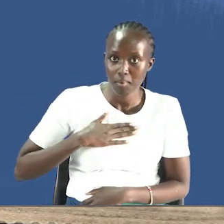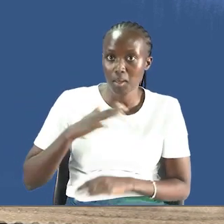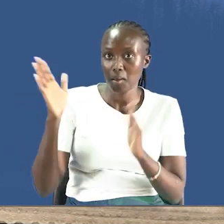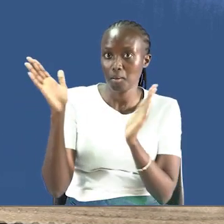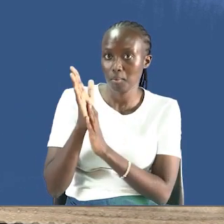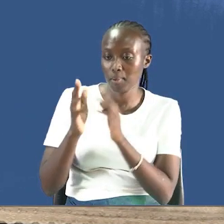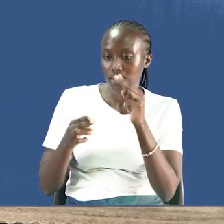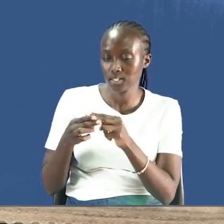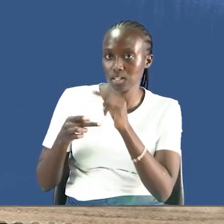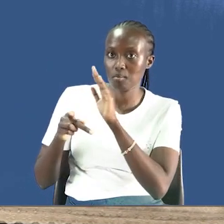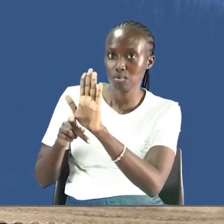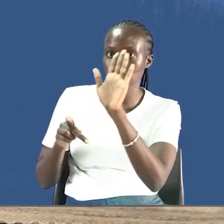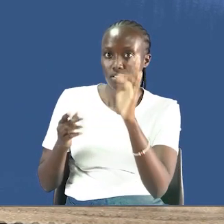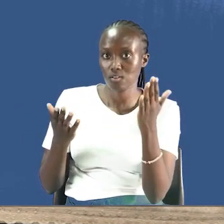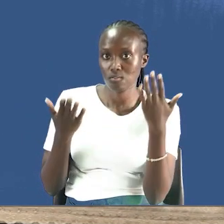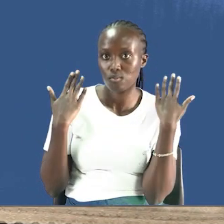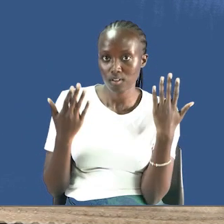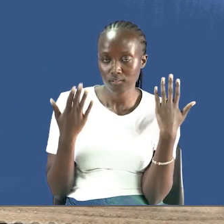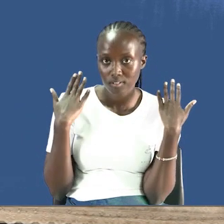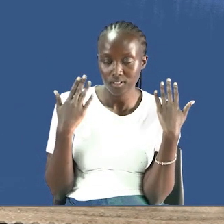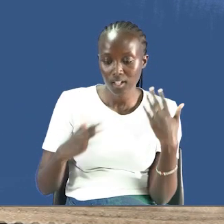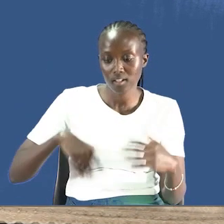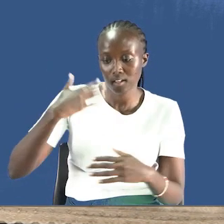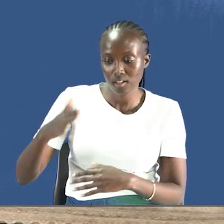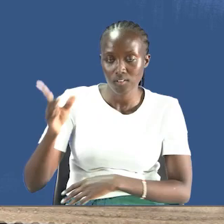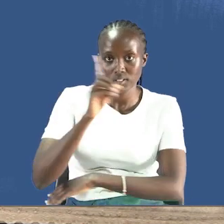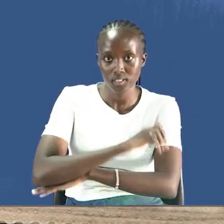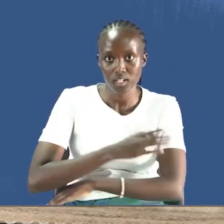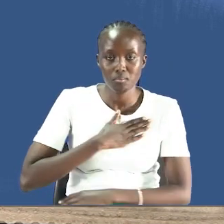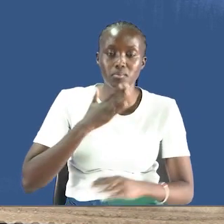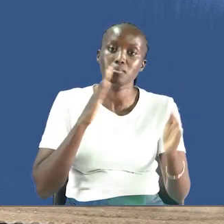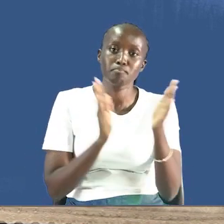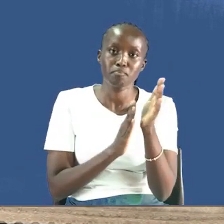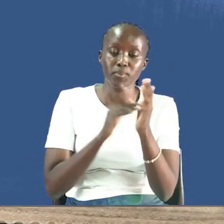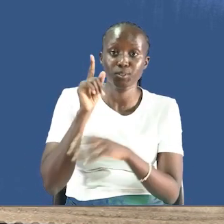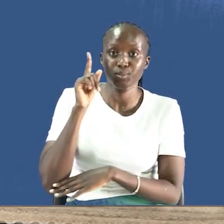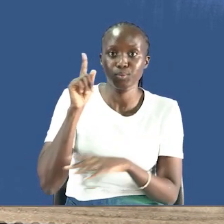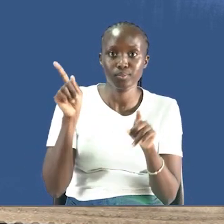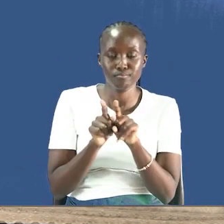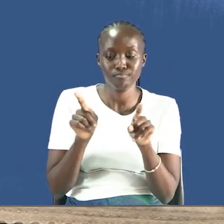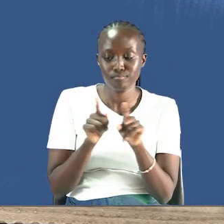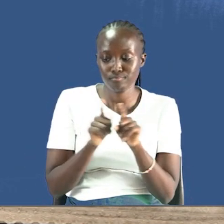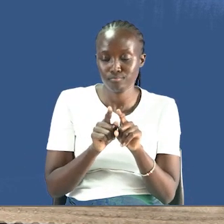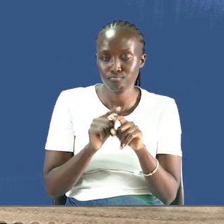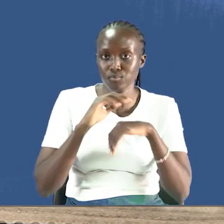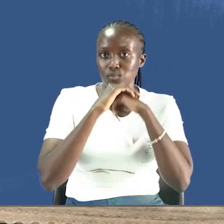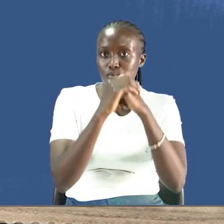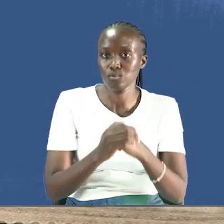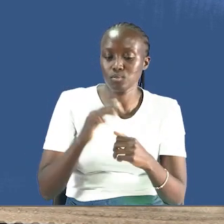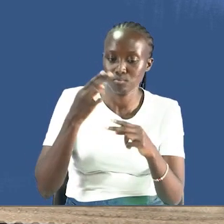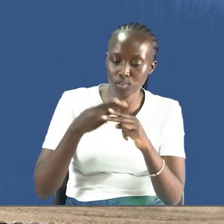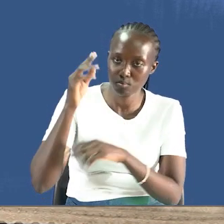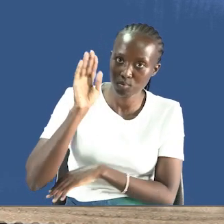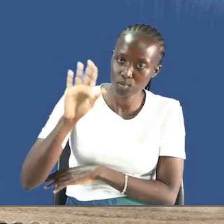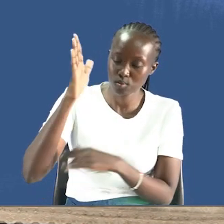your name forever and ever. Every day I will praise you and extol your name